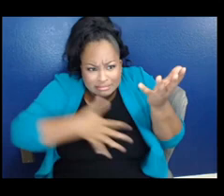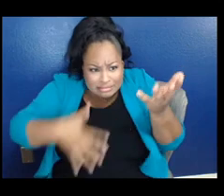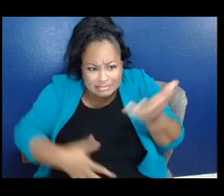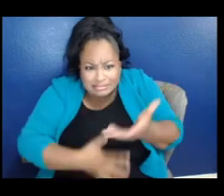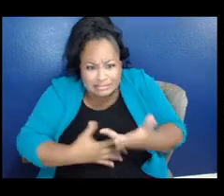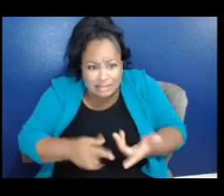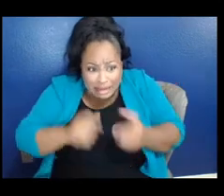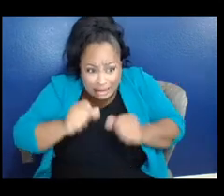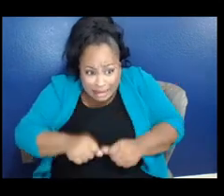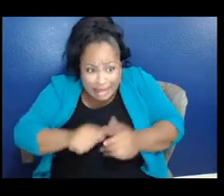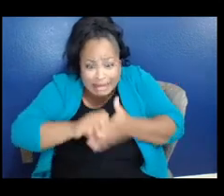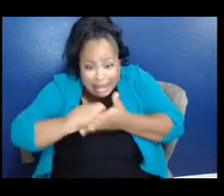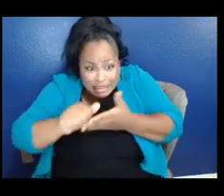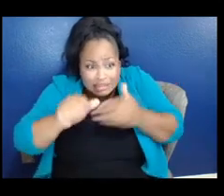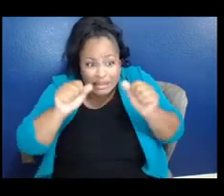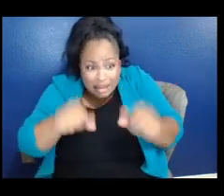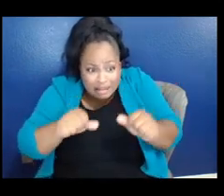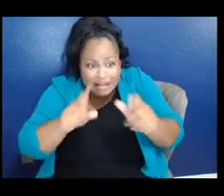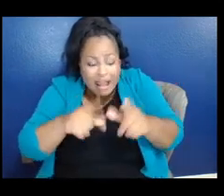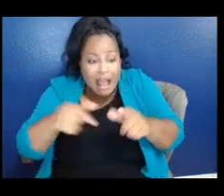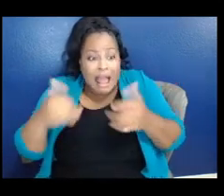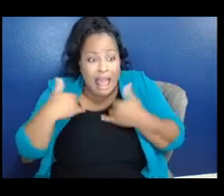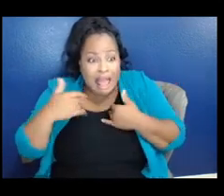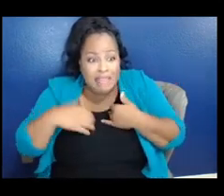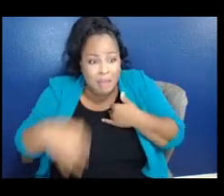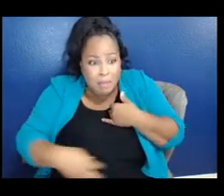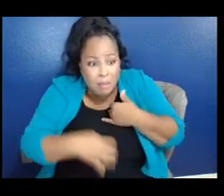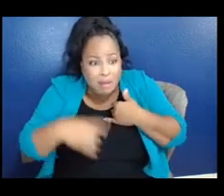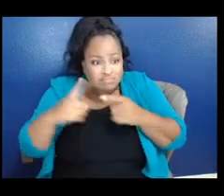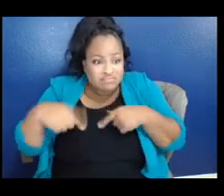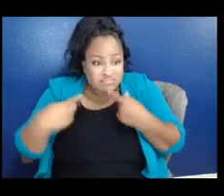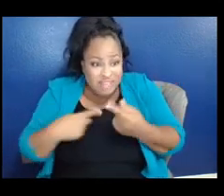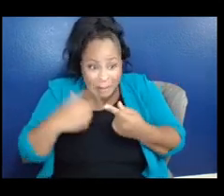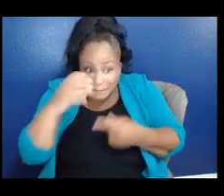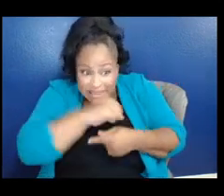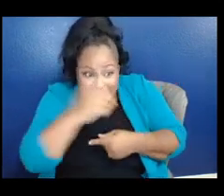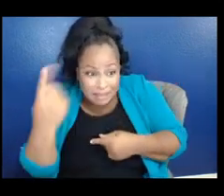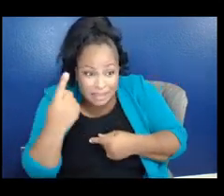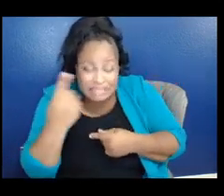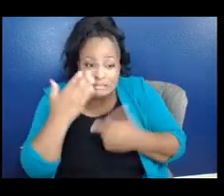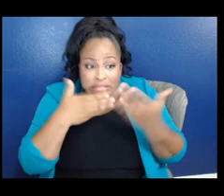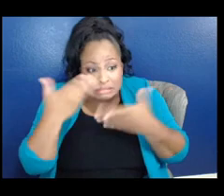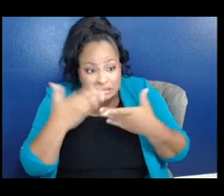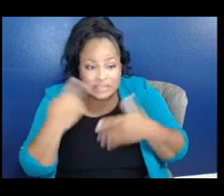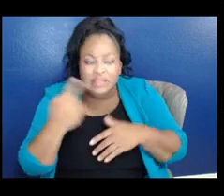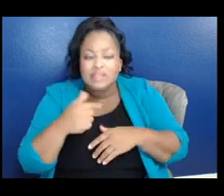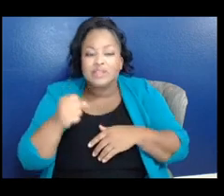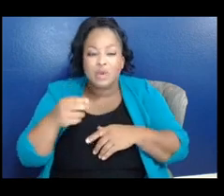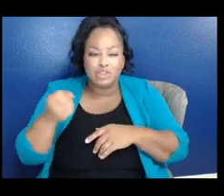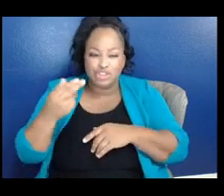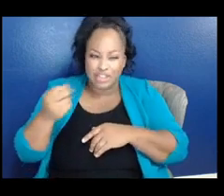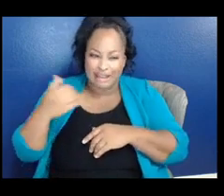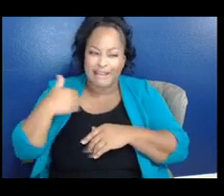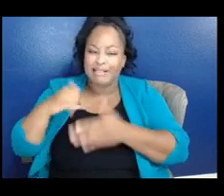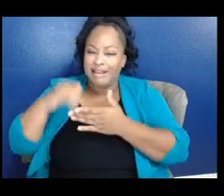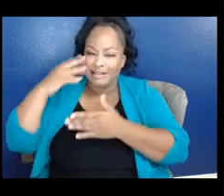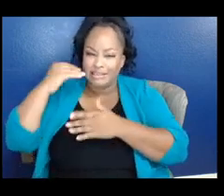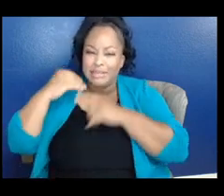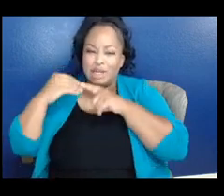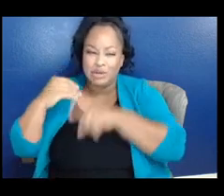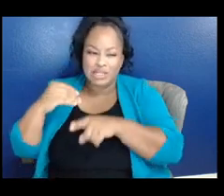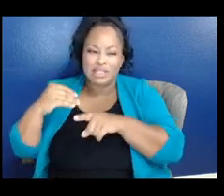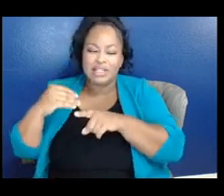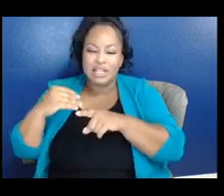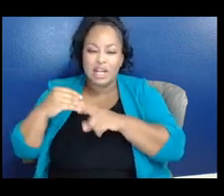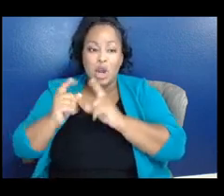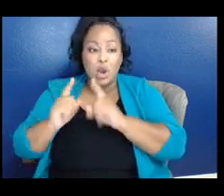area. Could there be cancer? You know, I've had this for so long. Is there something that was missed? And so she had had that experience